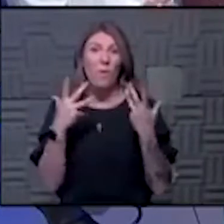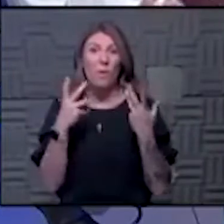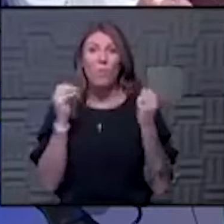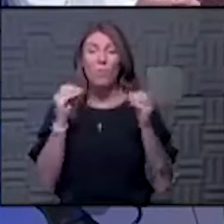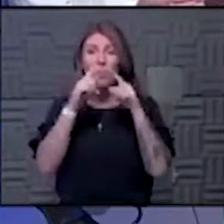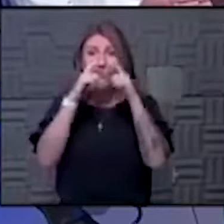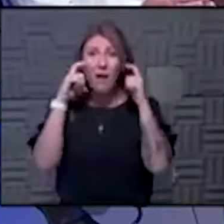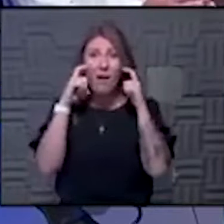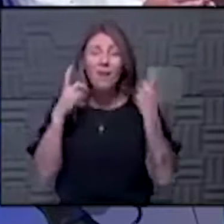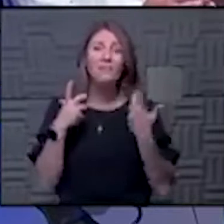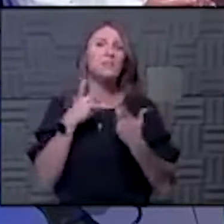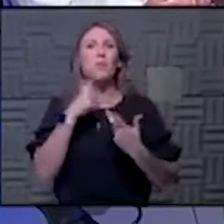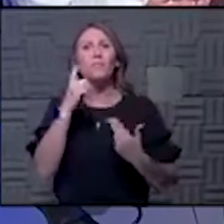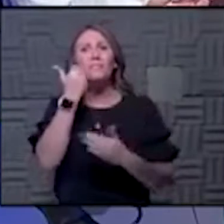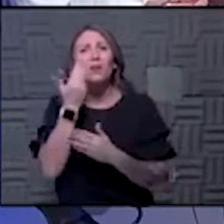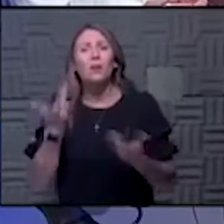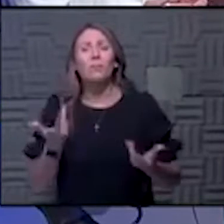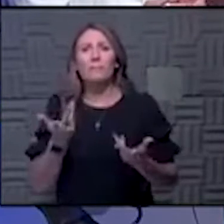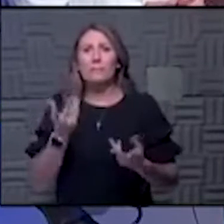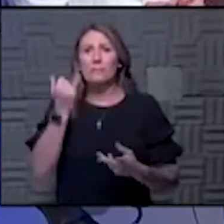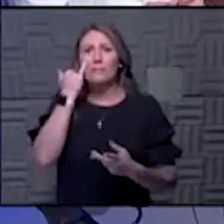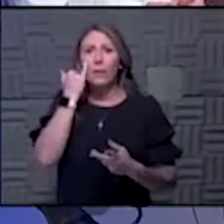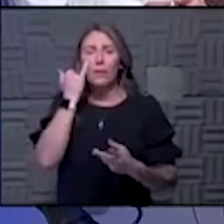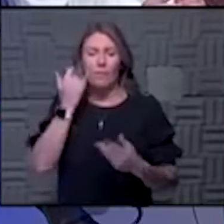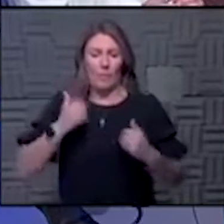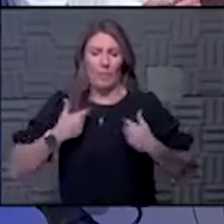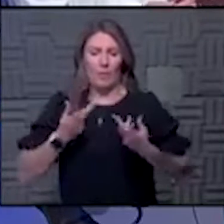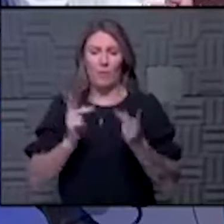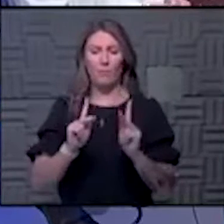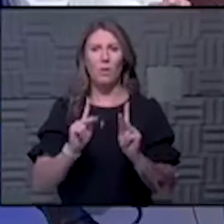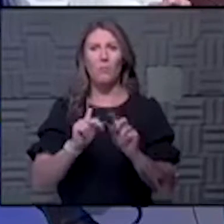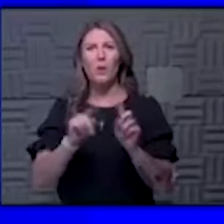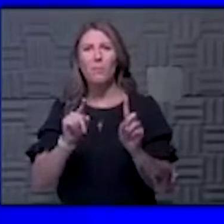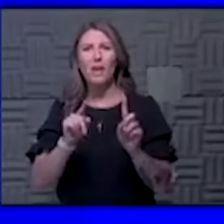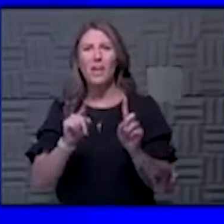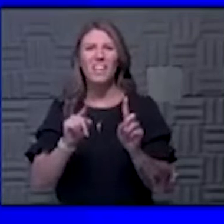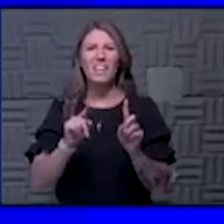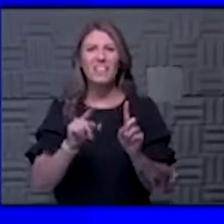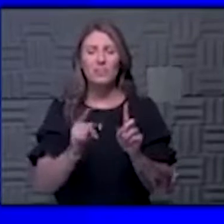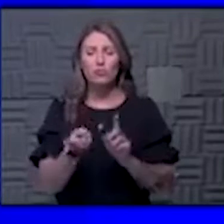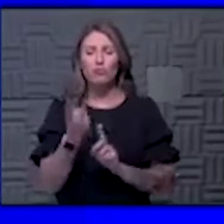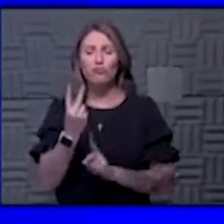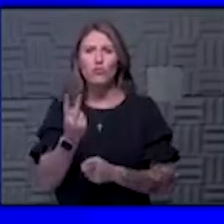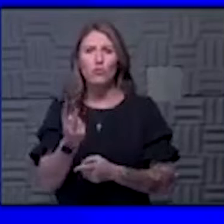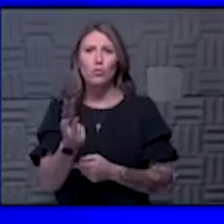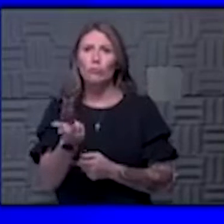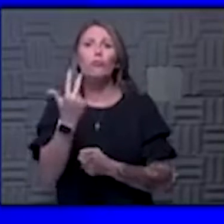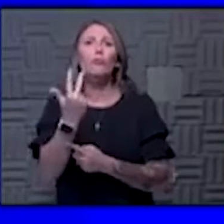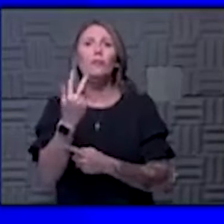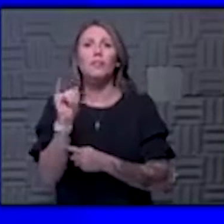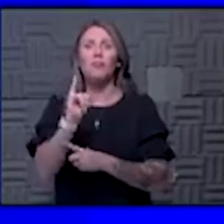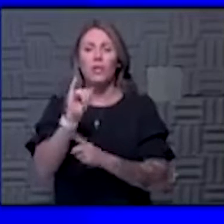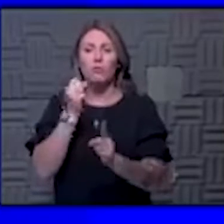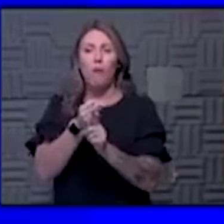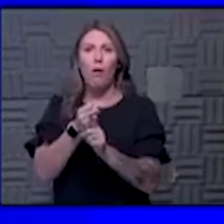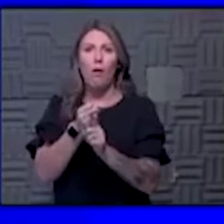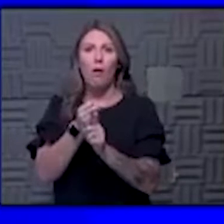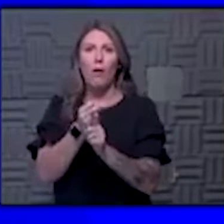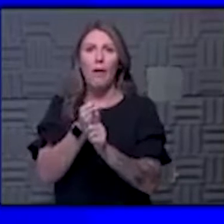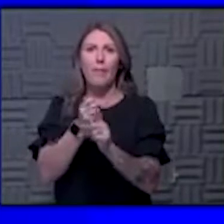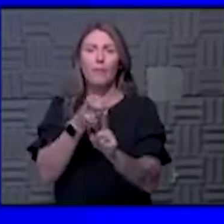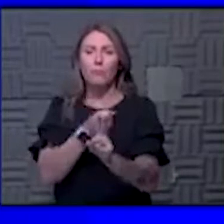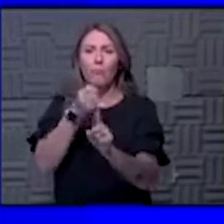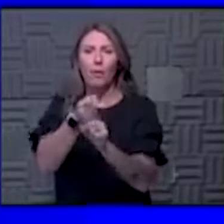it's if it is the younger people, but it's those 2 to 3 infections down the line where it comes to those